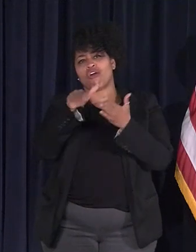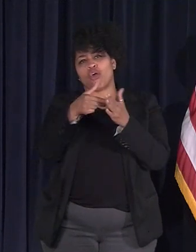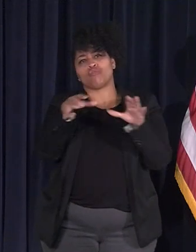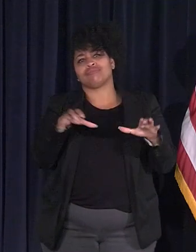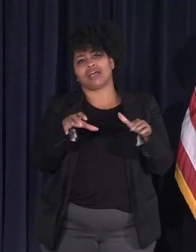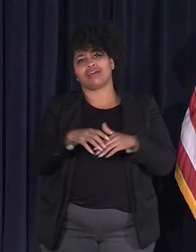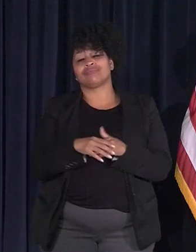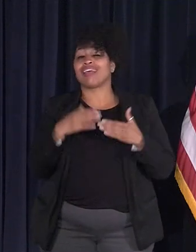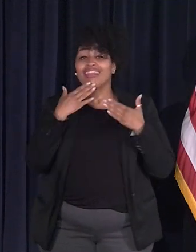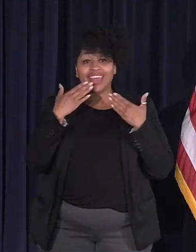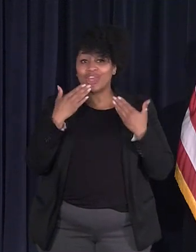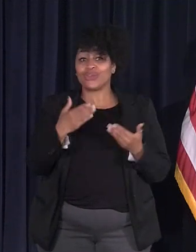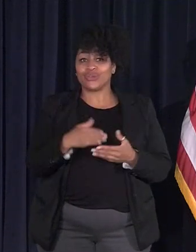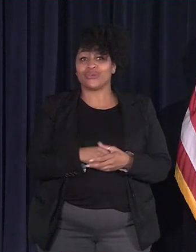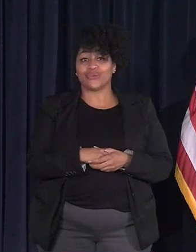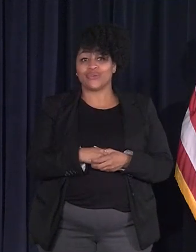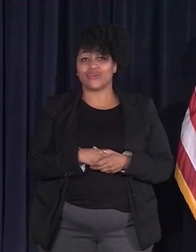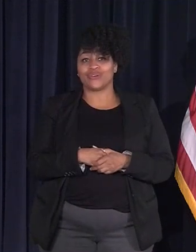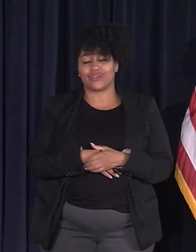Thank you.